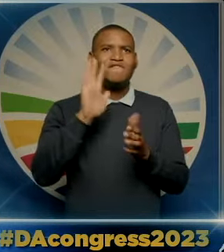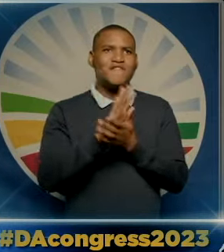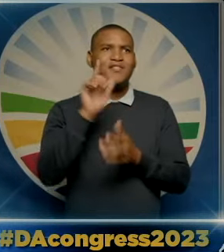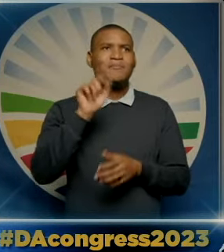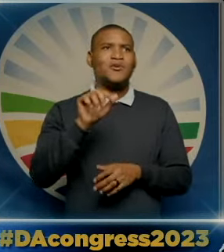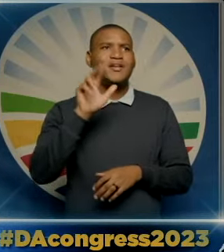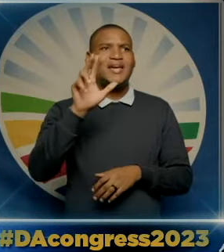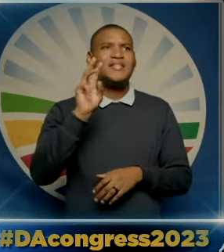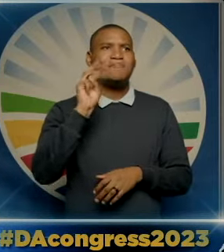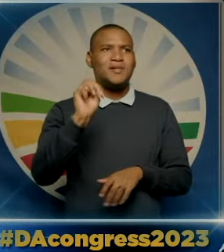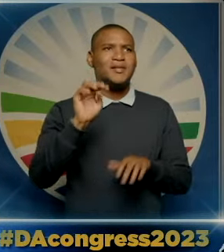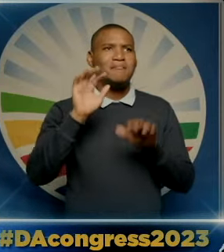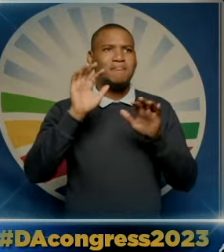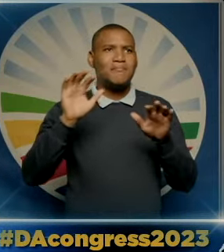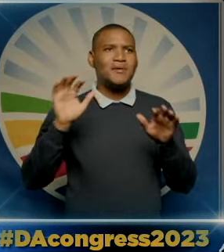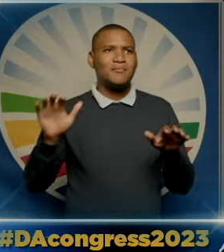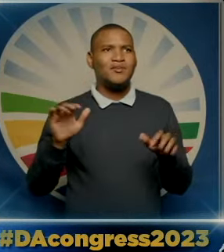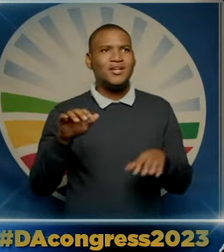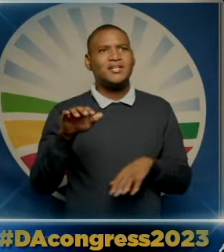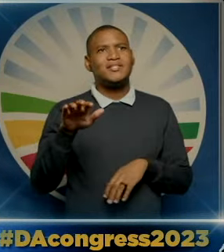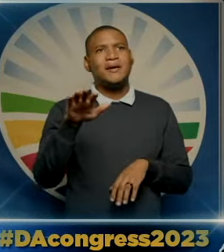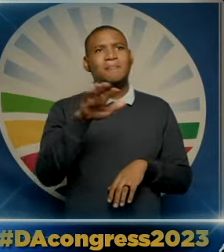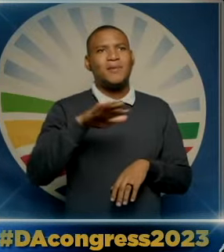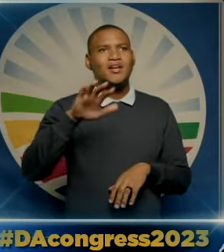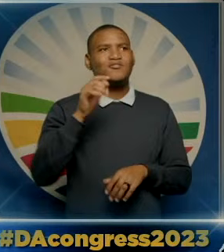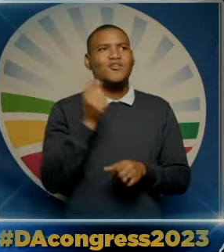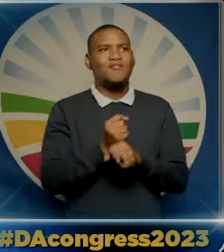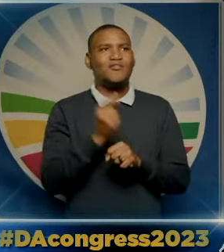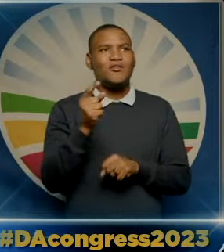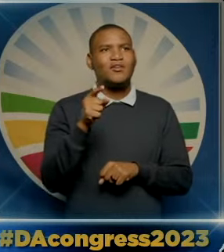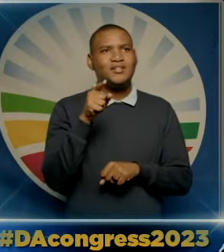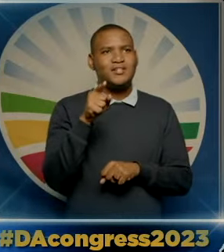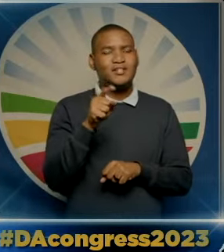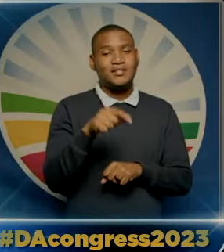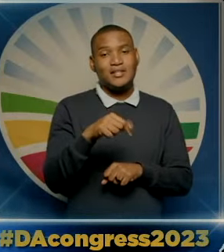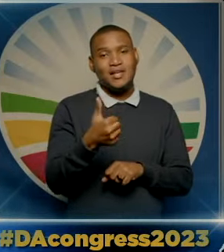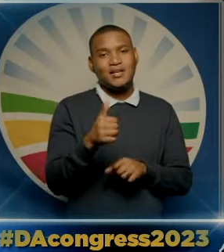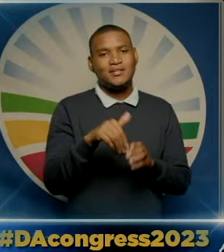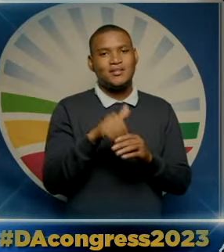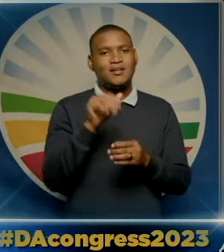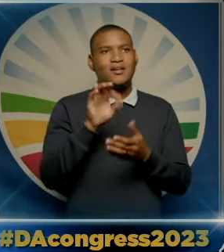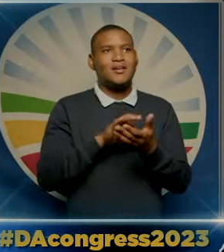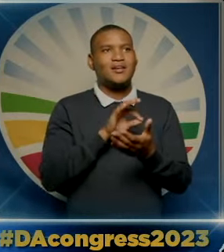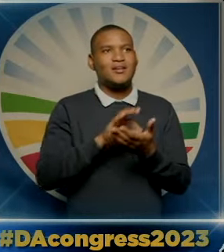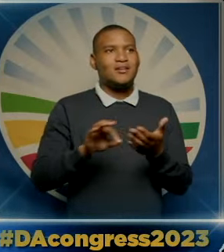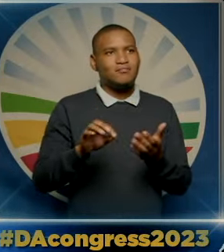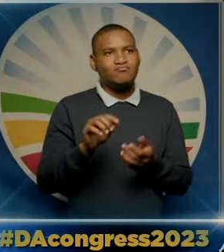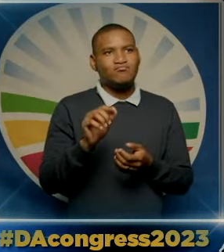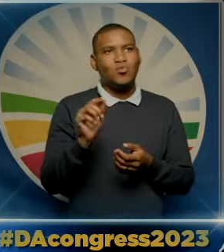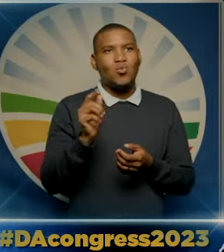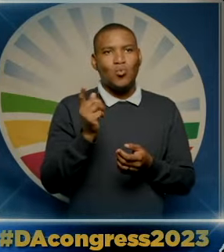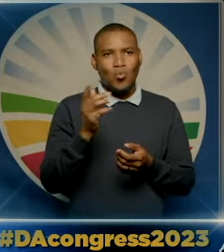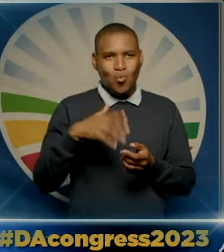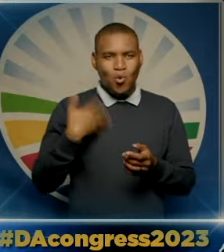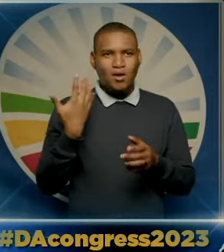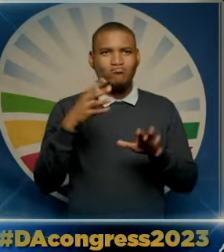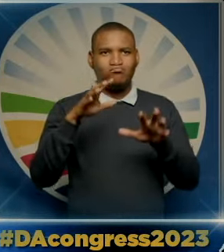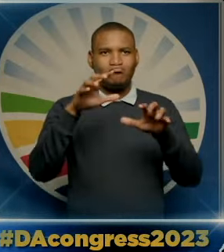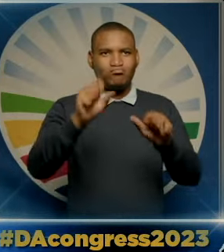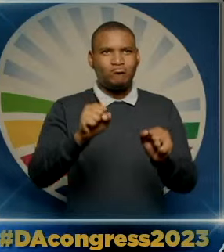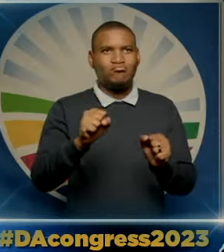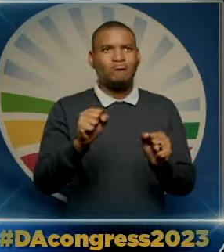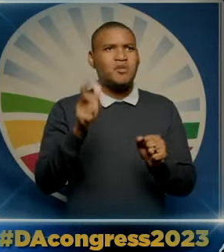15.8 million people. It is the place of gold, and in this next election, it is up for grabs and ours for the taking.